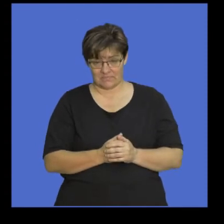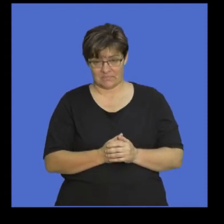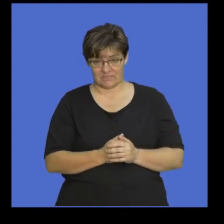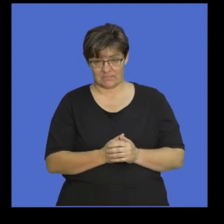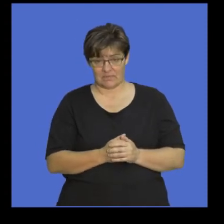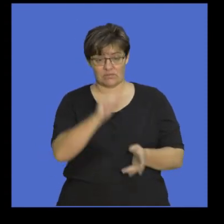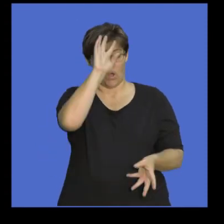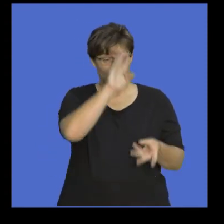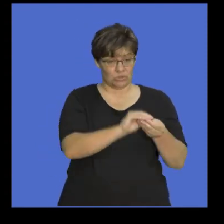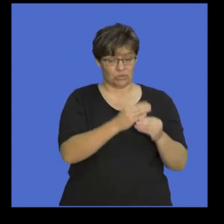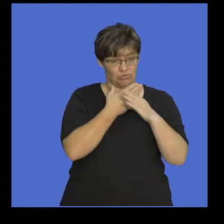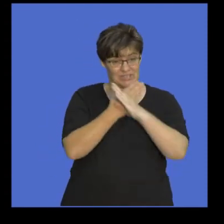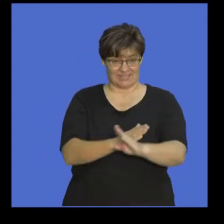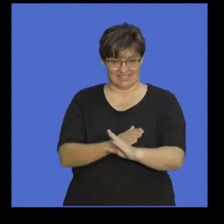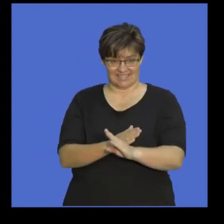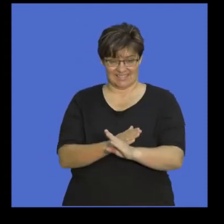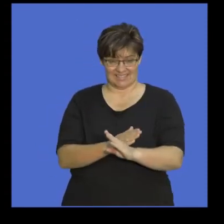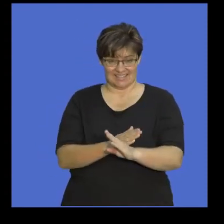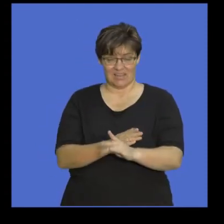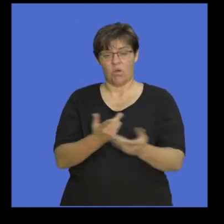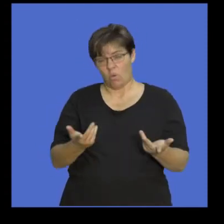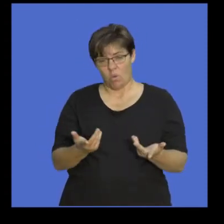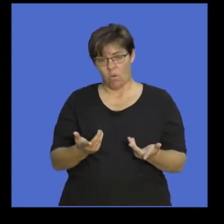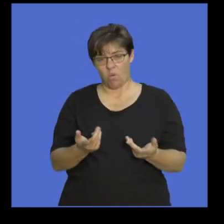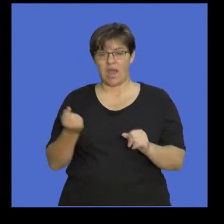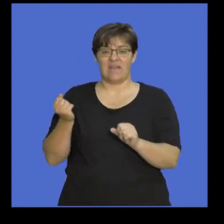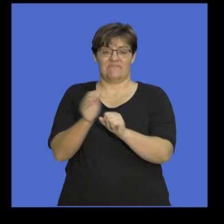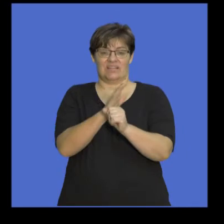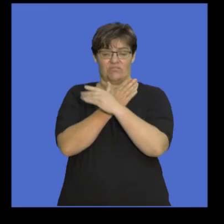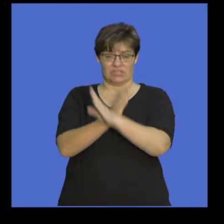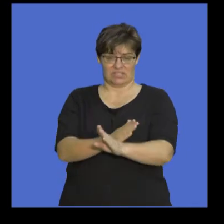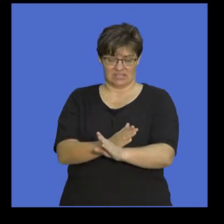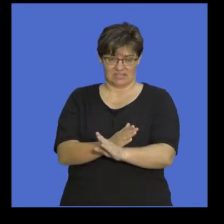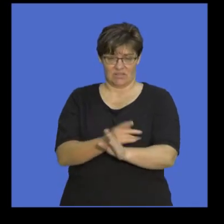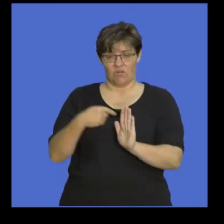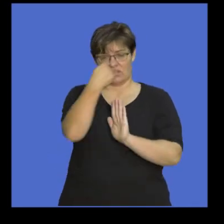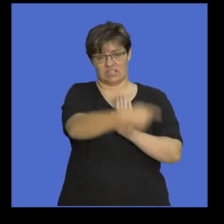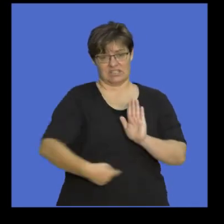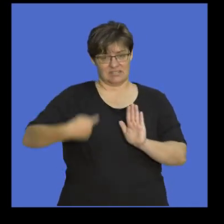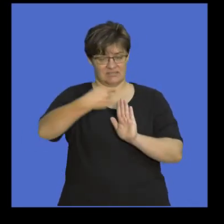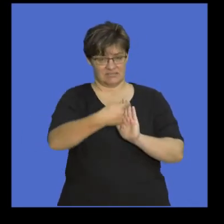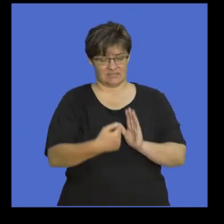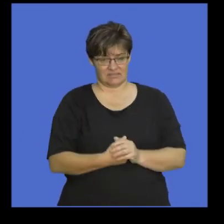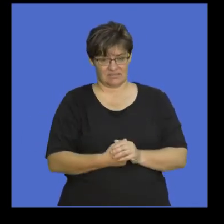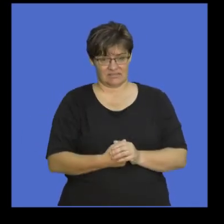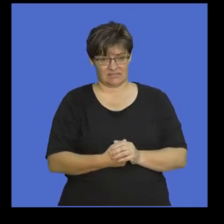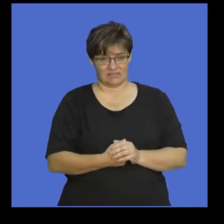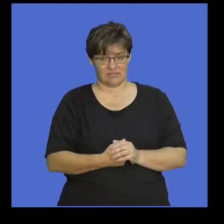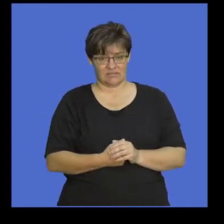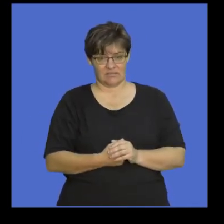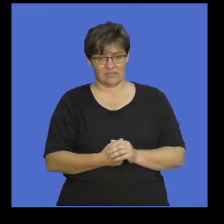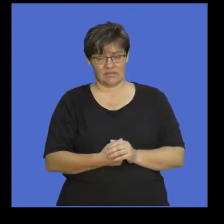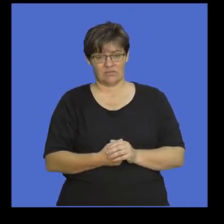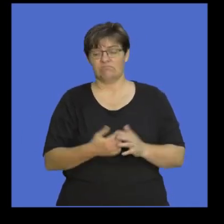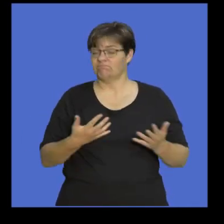if we talk about equivalent resistance, we're talking about total resistance. Sometimes we would refer to it as the effective resistance of the